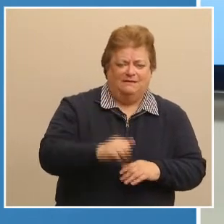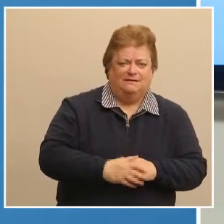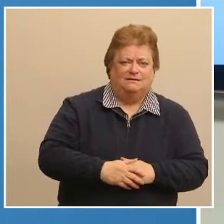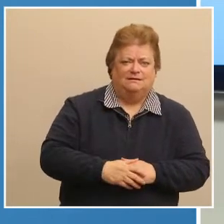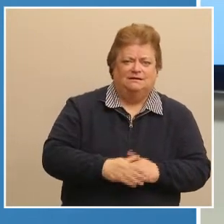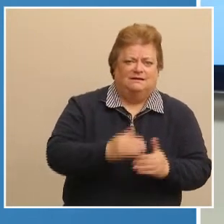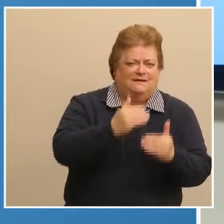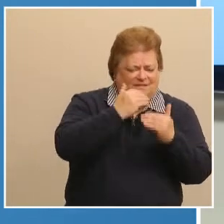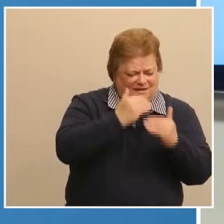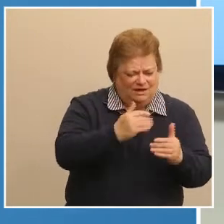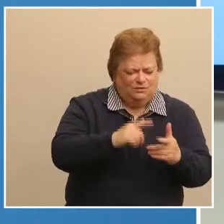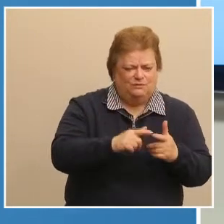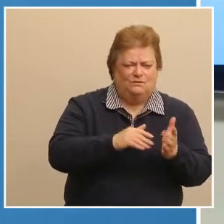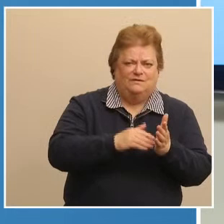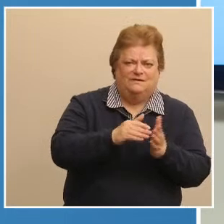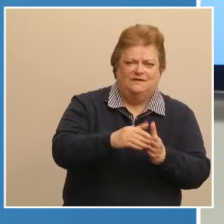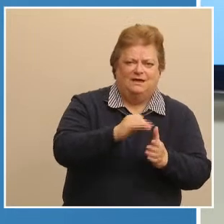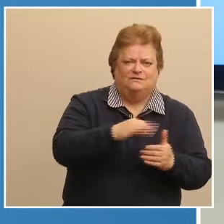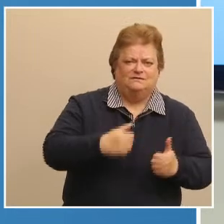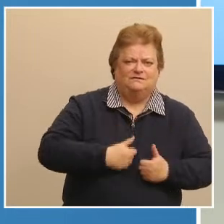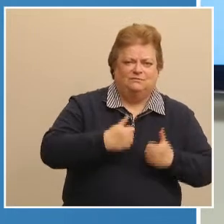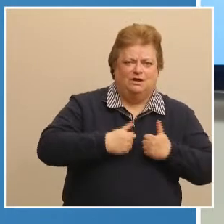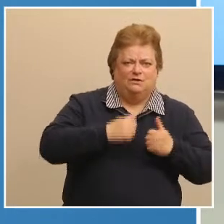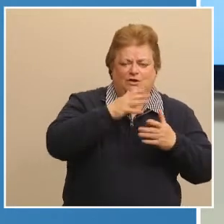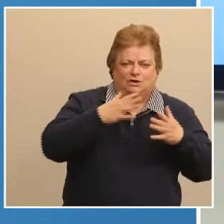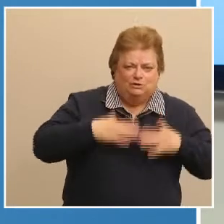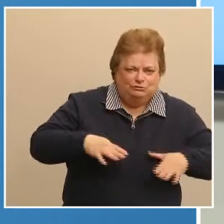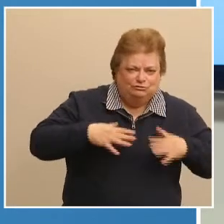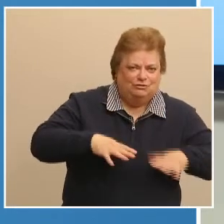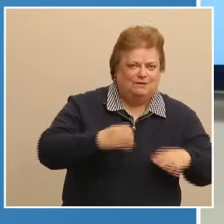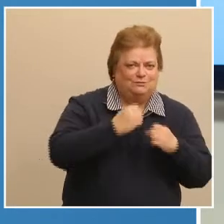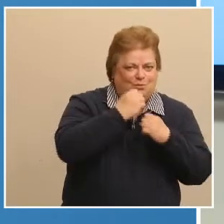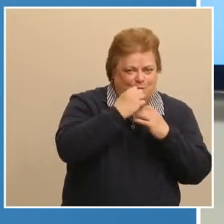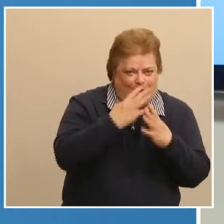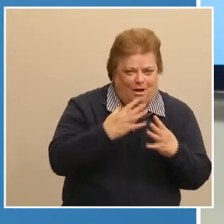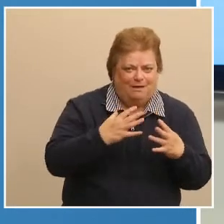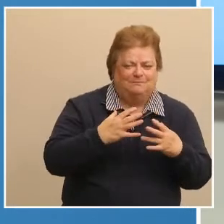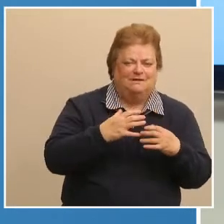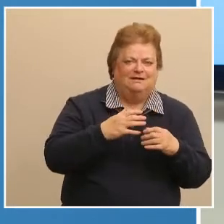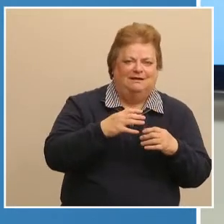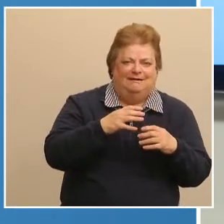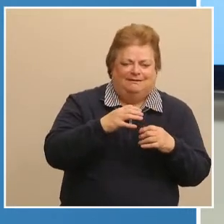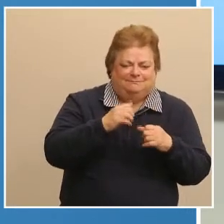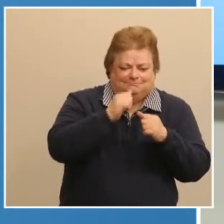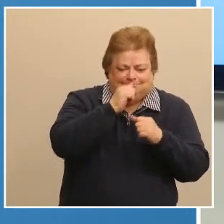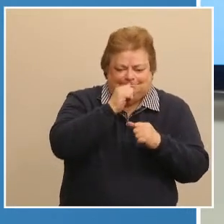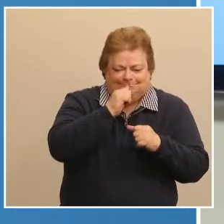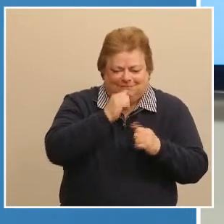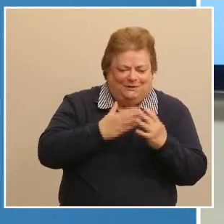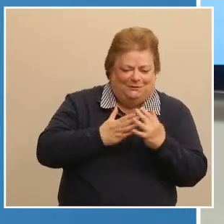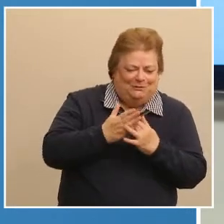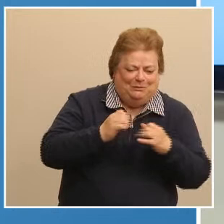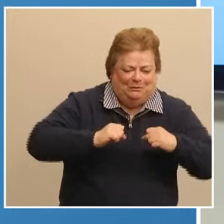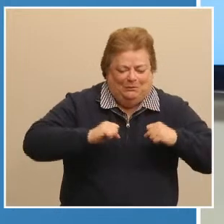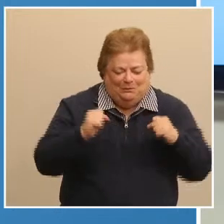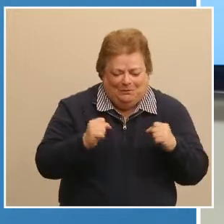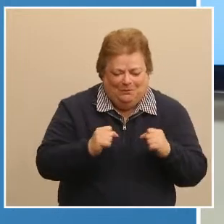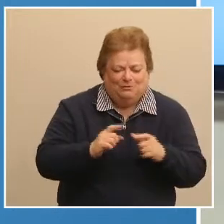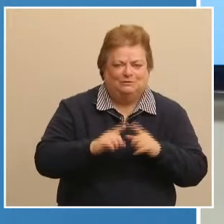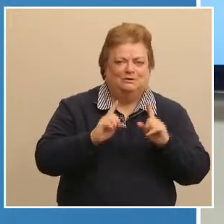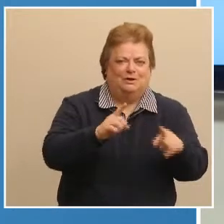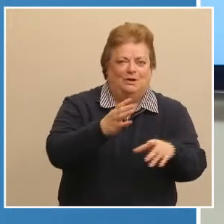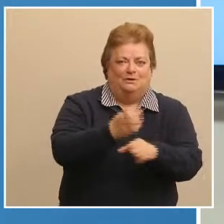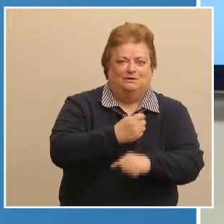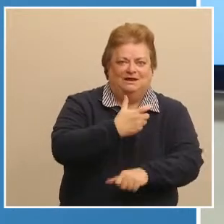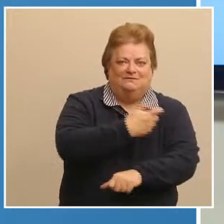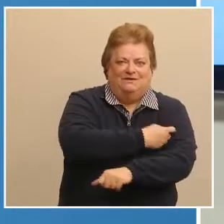A big thank you to the thousands of residents who dressed warmly and braved the winter weather to get vaccinated.